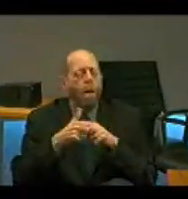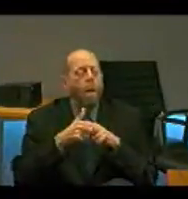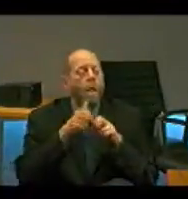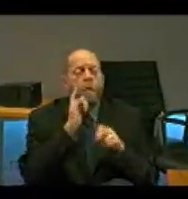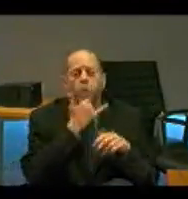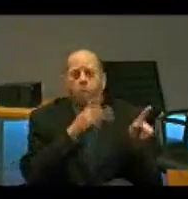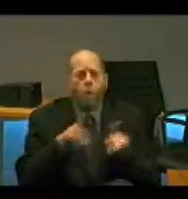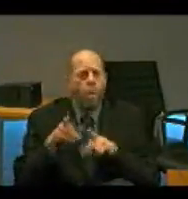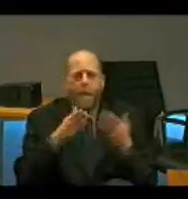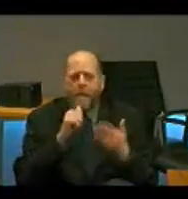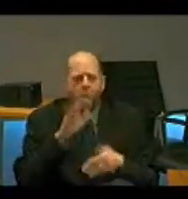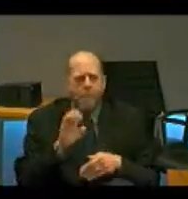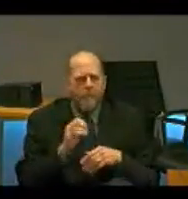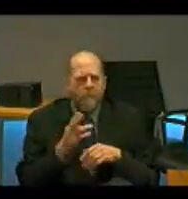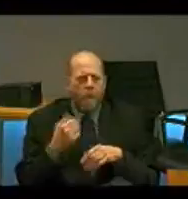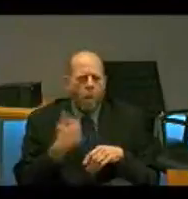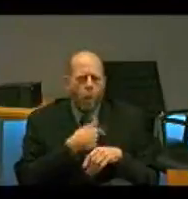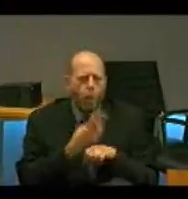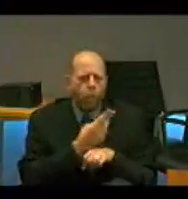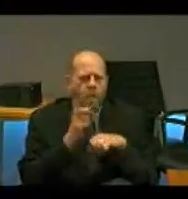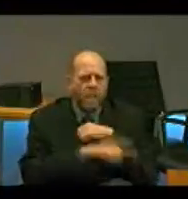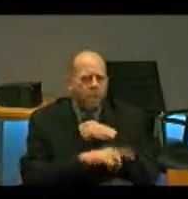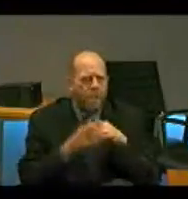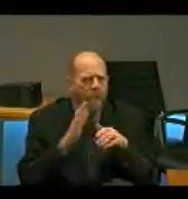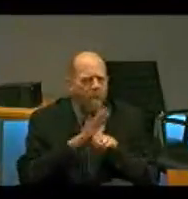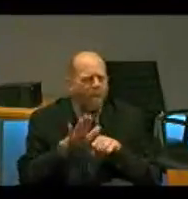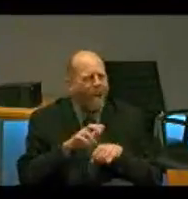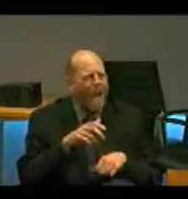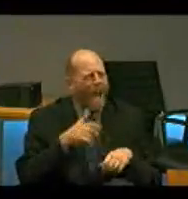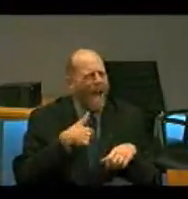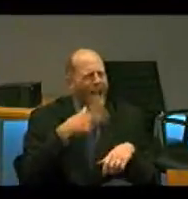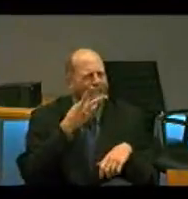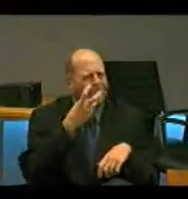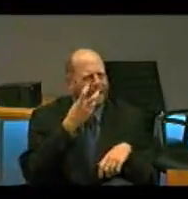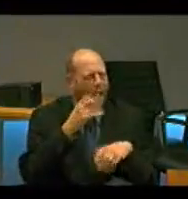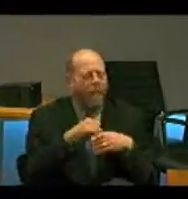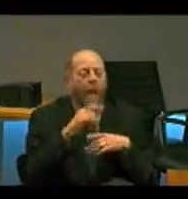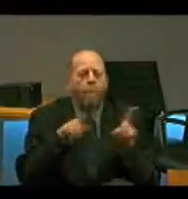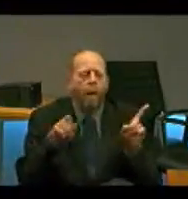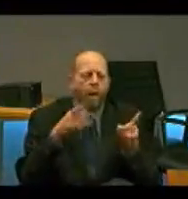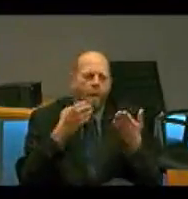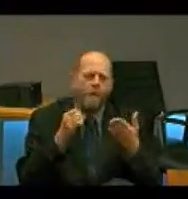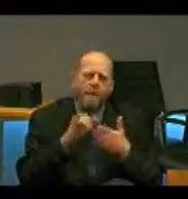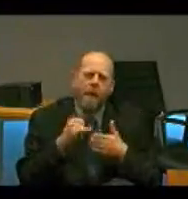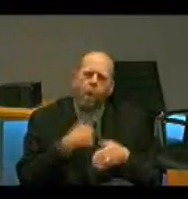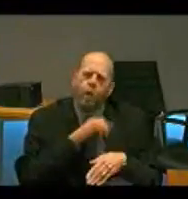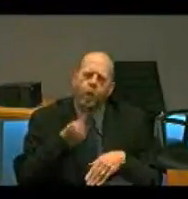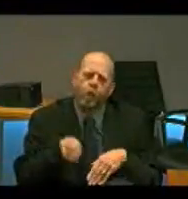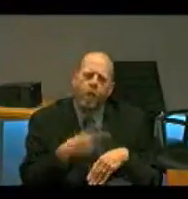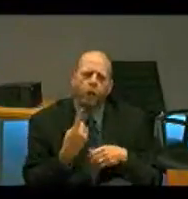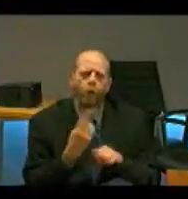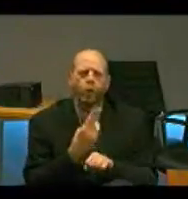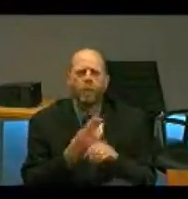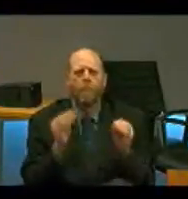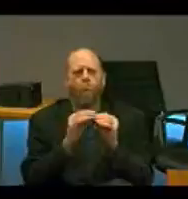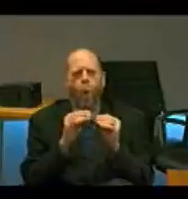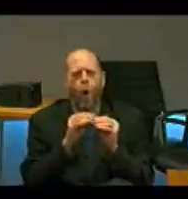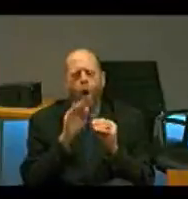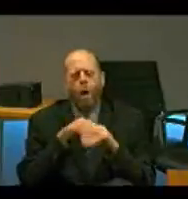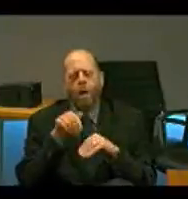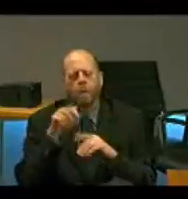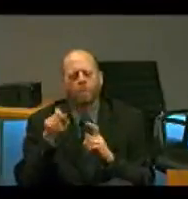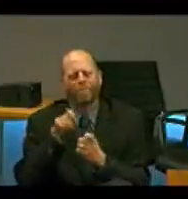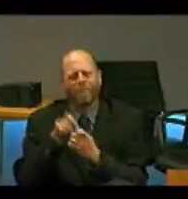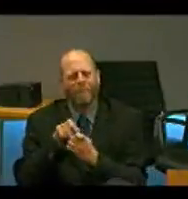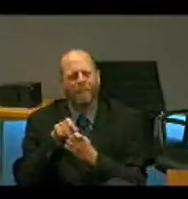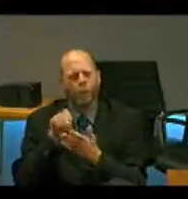be that we are not using discipline enough. I doubt that, but it may be that we're just using it more on certain